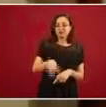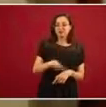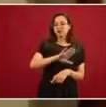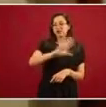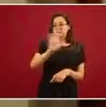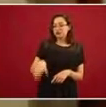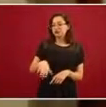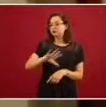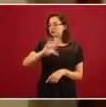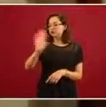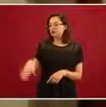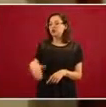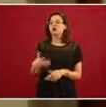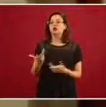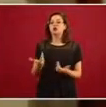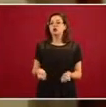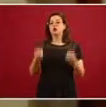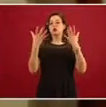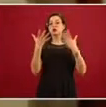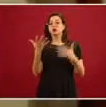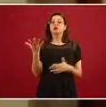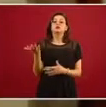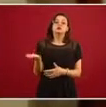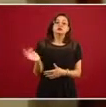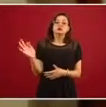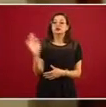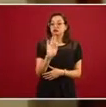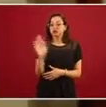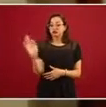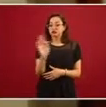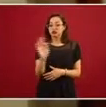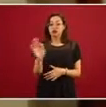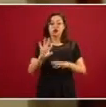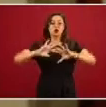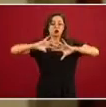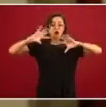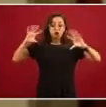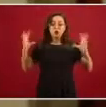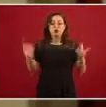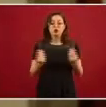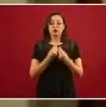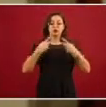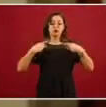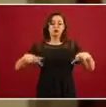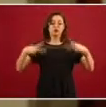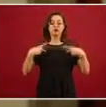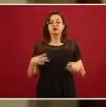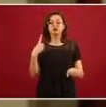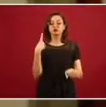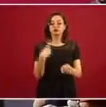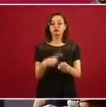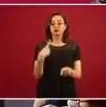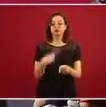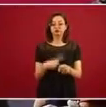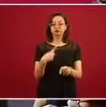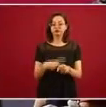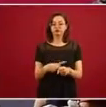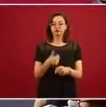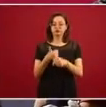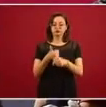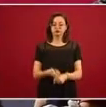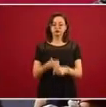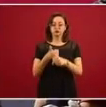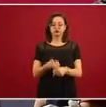55,000 estimated cases, so the consequence of this is that we also have an